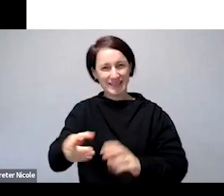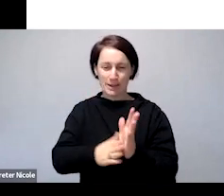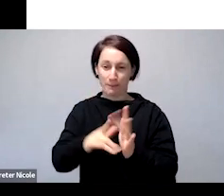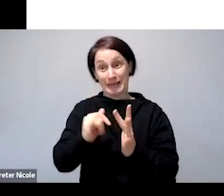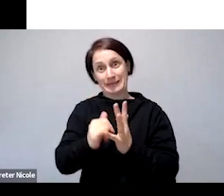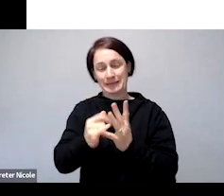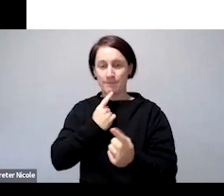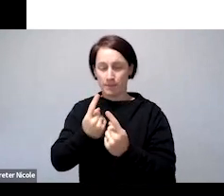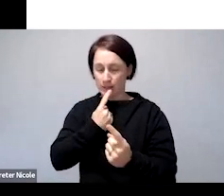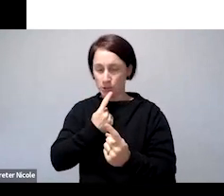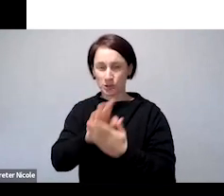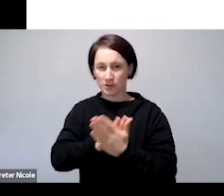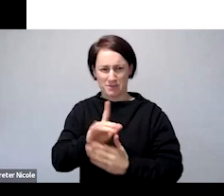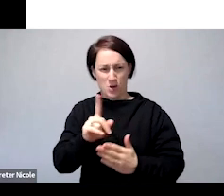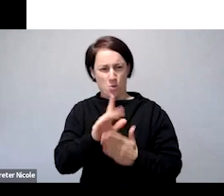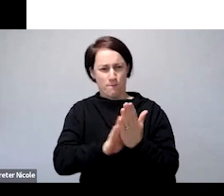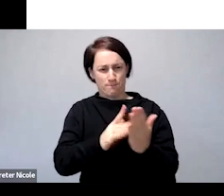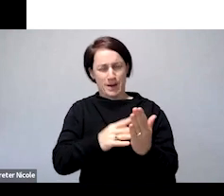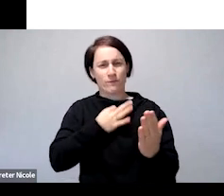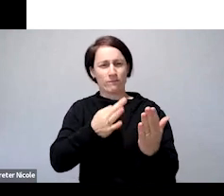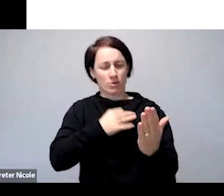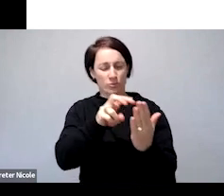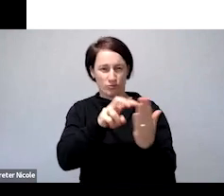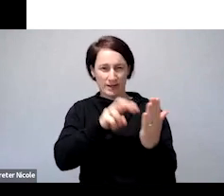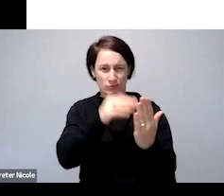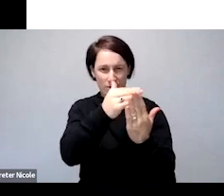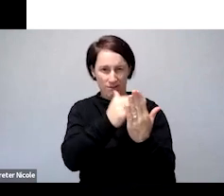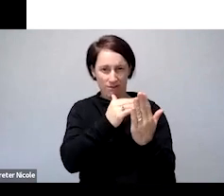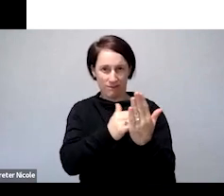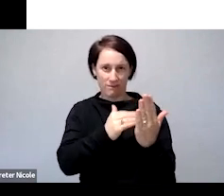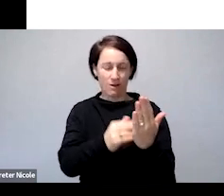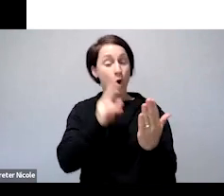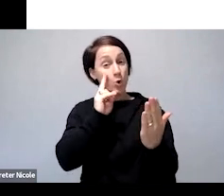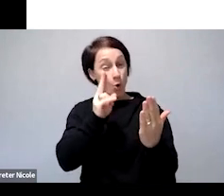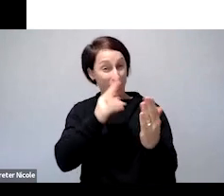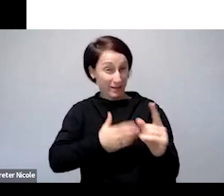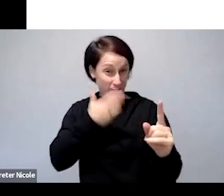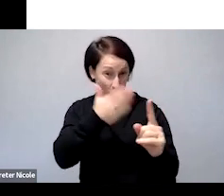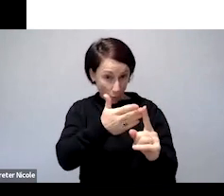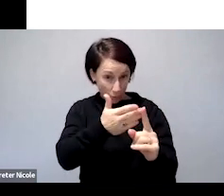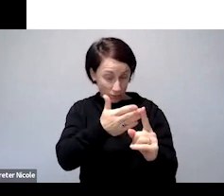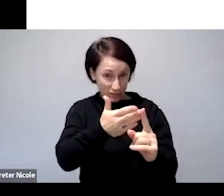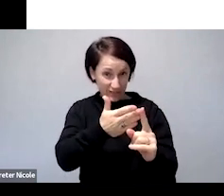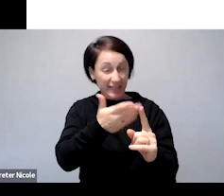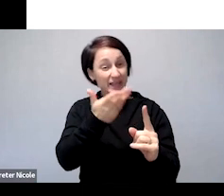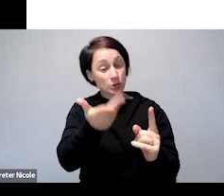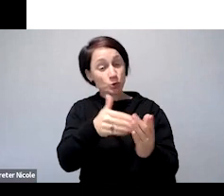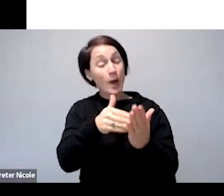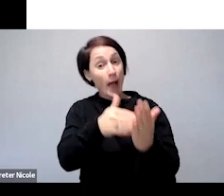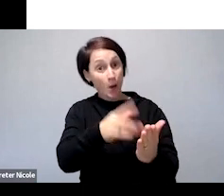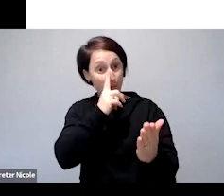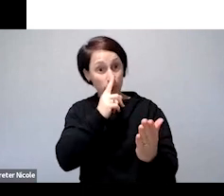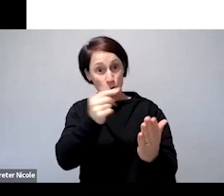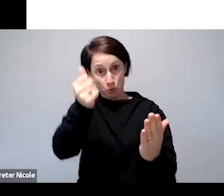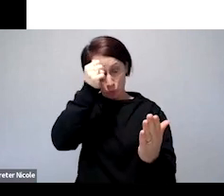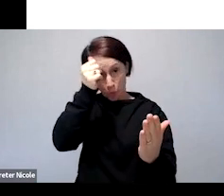what a vulnerable register is, which is usually the main purpose should be to help people to know a disaster